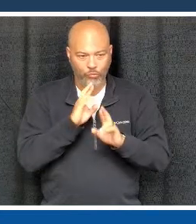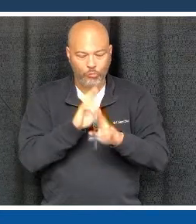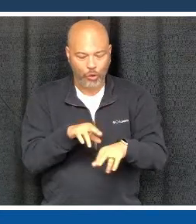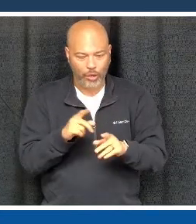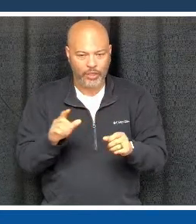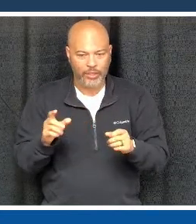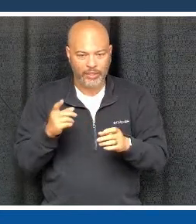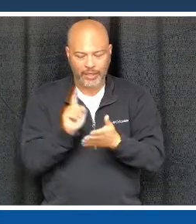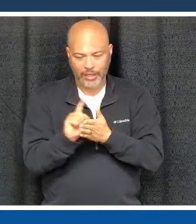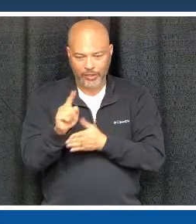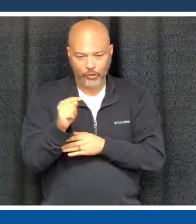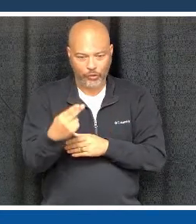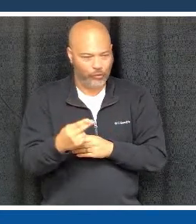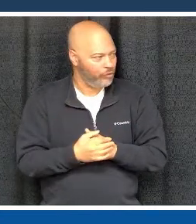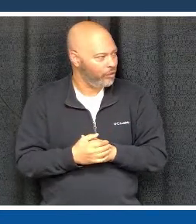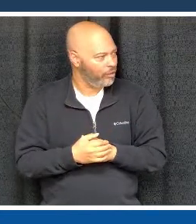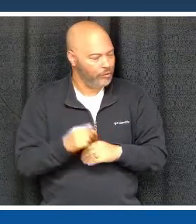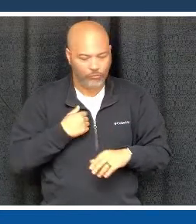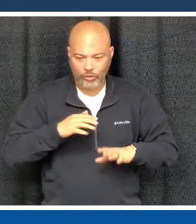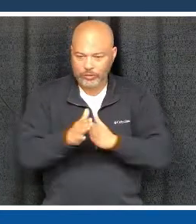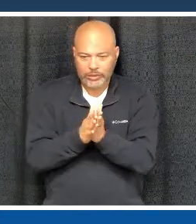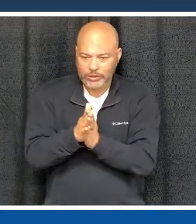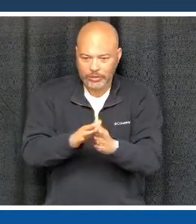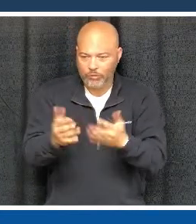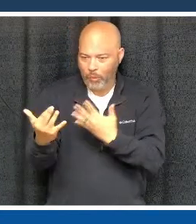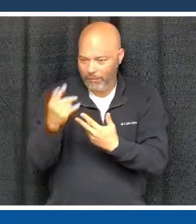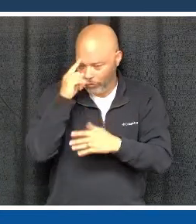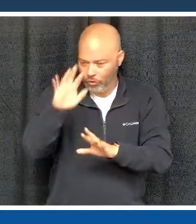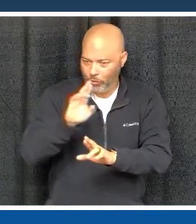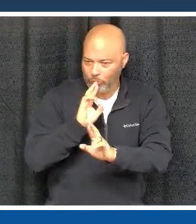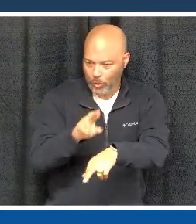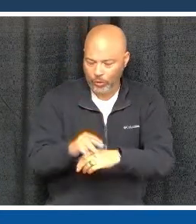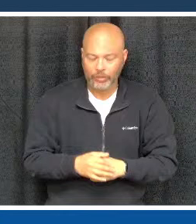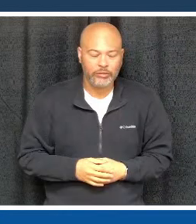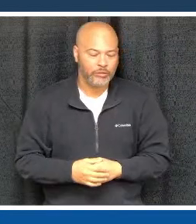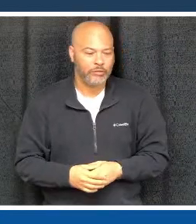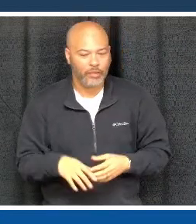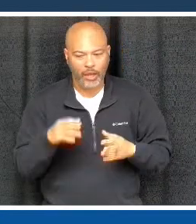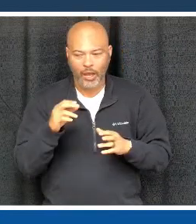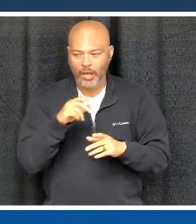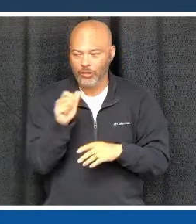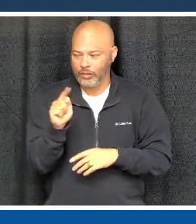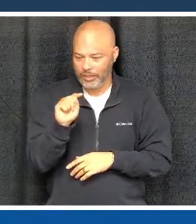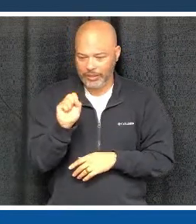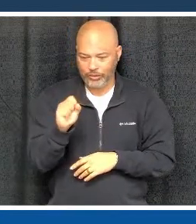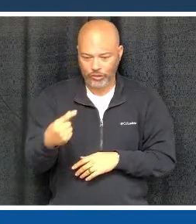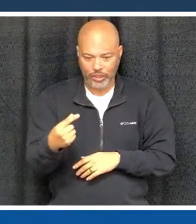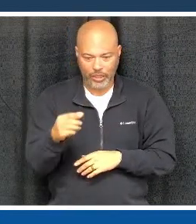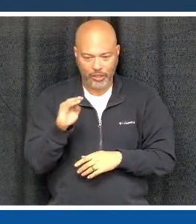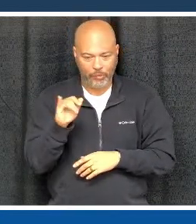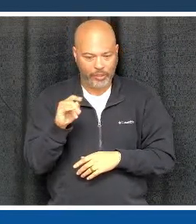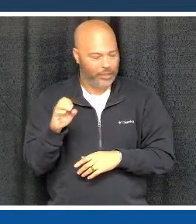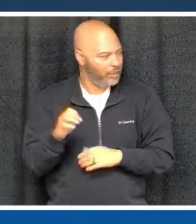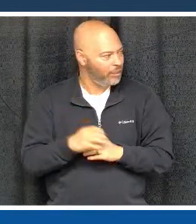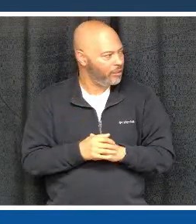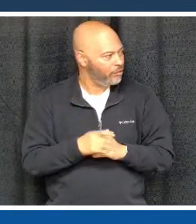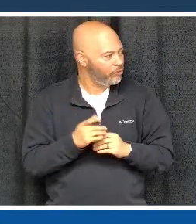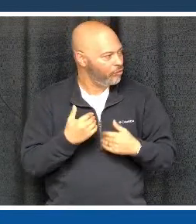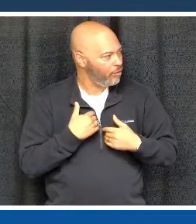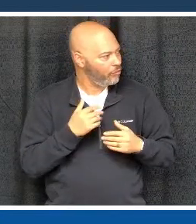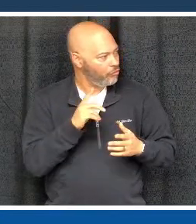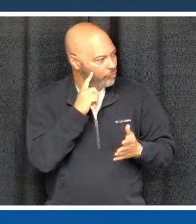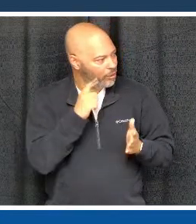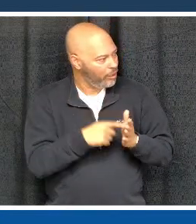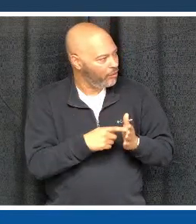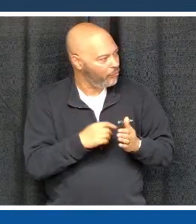next Thursday. All right, we'll sit on the edge of our seat. All right. All right, Transportation, Streets and Garage Committee, Chairperson Smith, you're recognized.